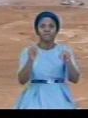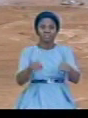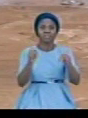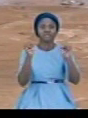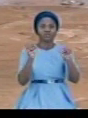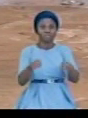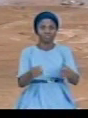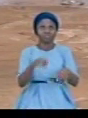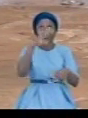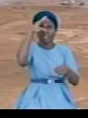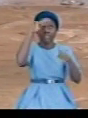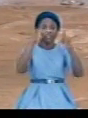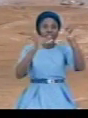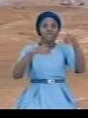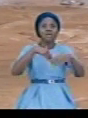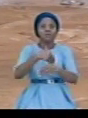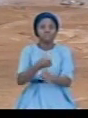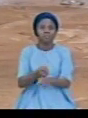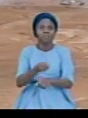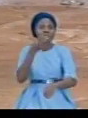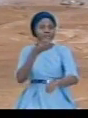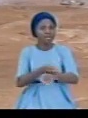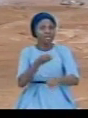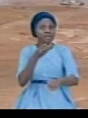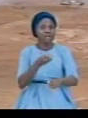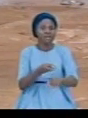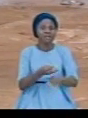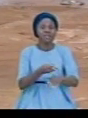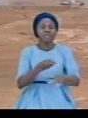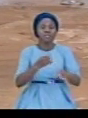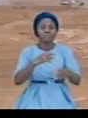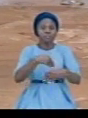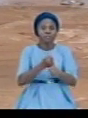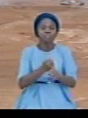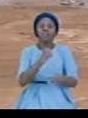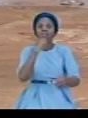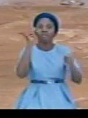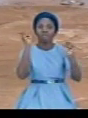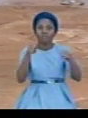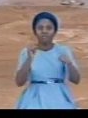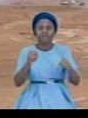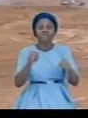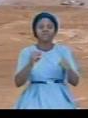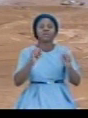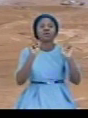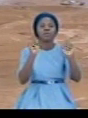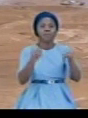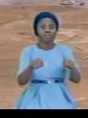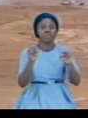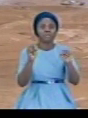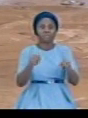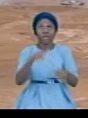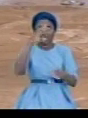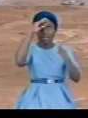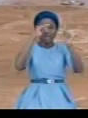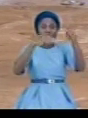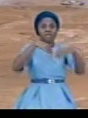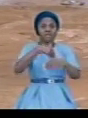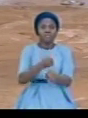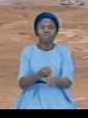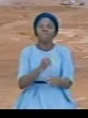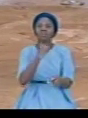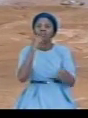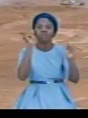He make the impossibility possible. He make impossibility possible. He make impossibility possible.